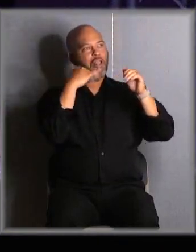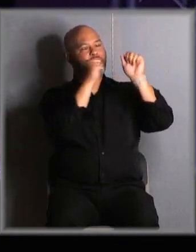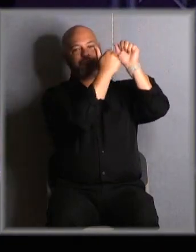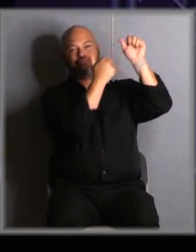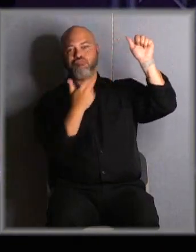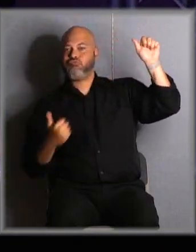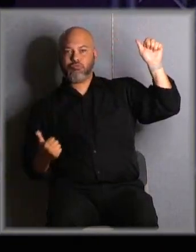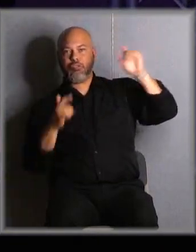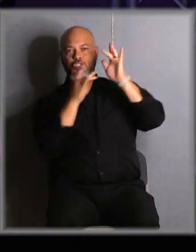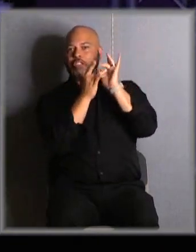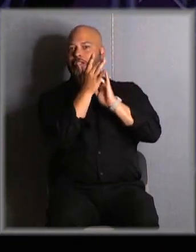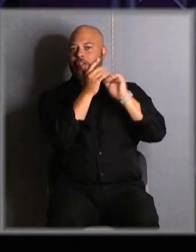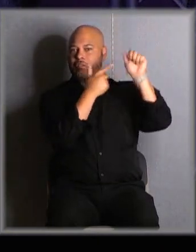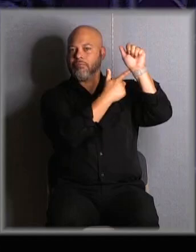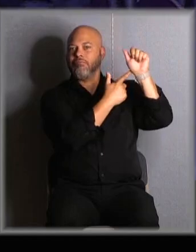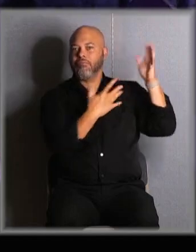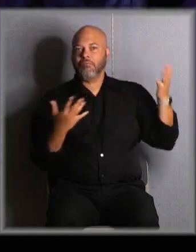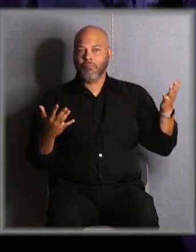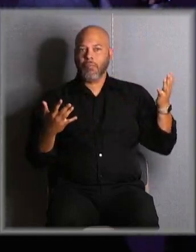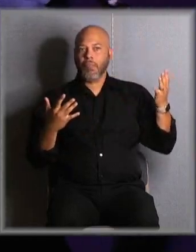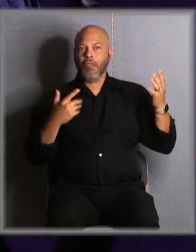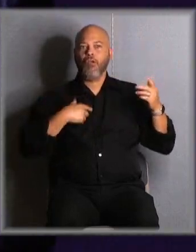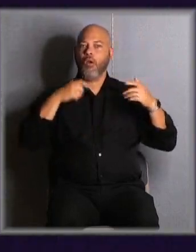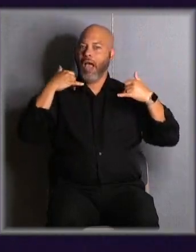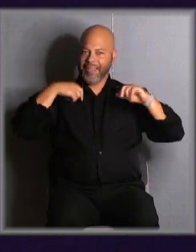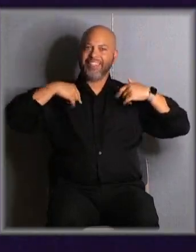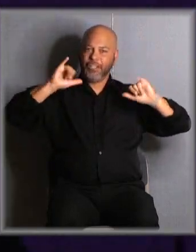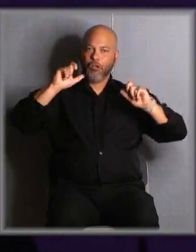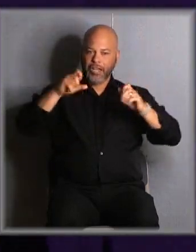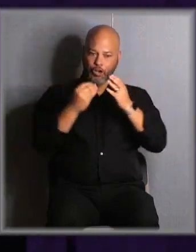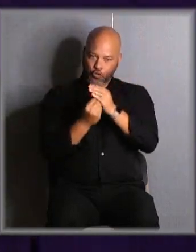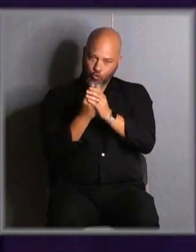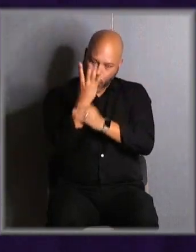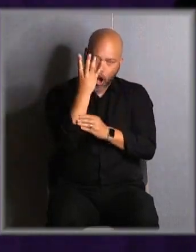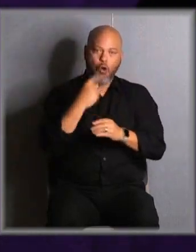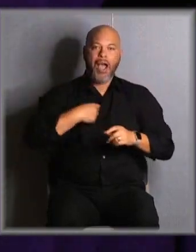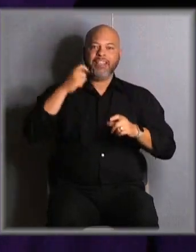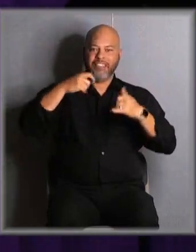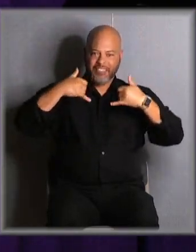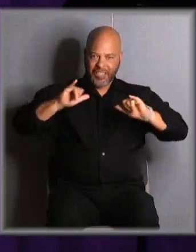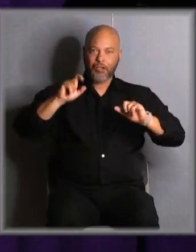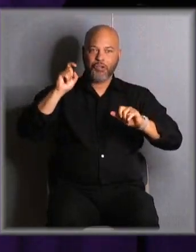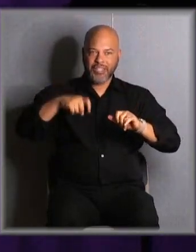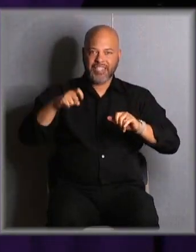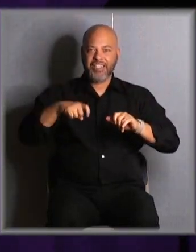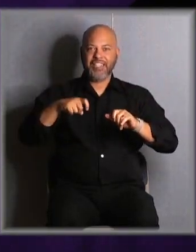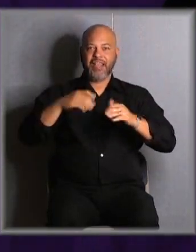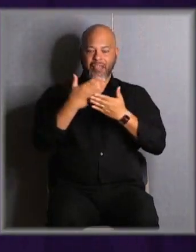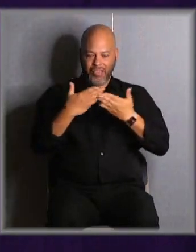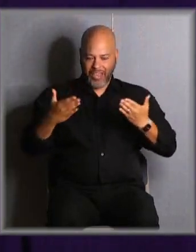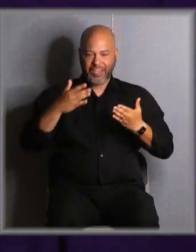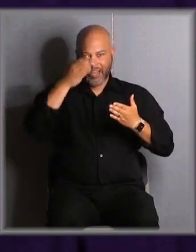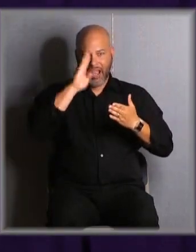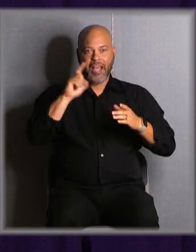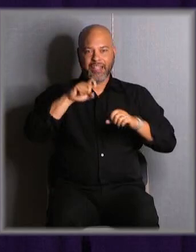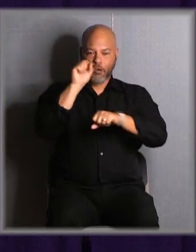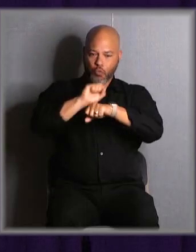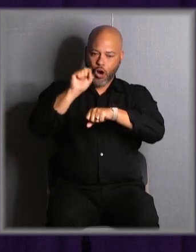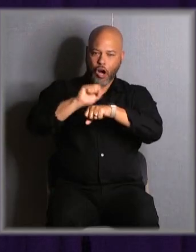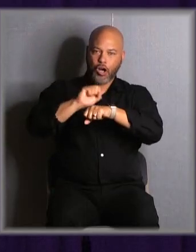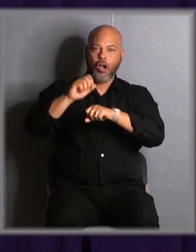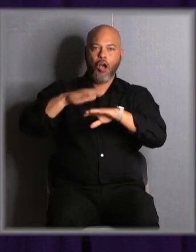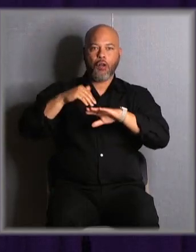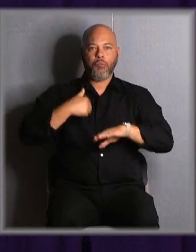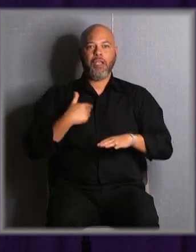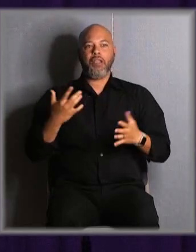falling short. I still got some growing up to do. I still got some things that God needs to work out. Because